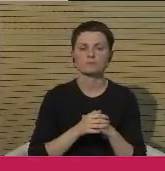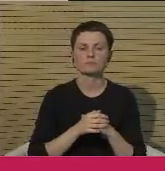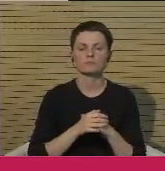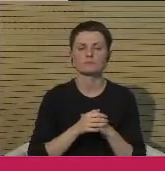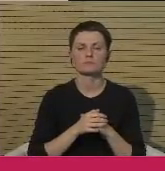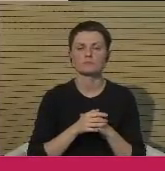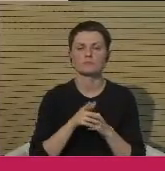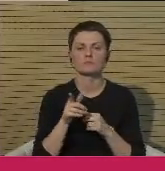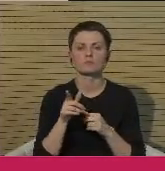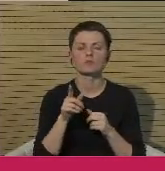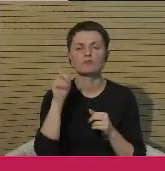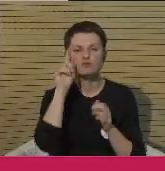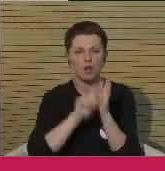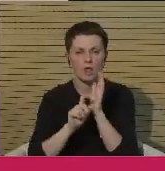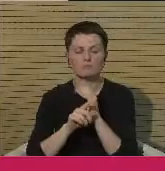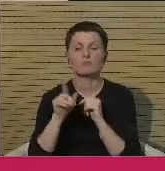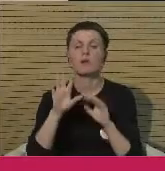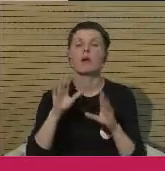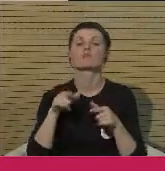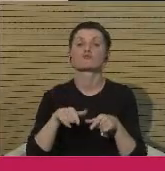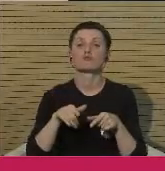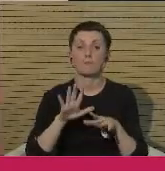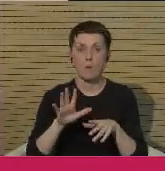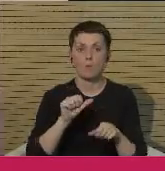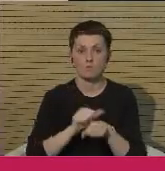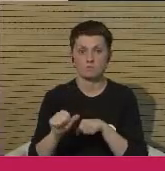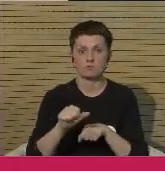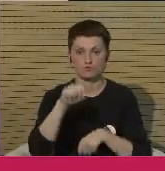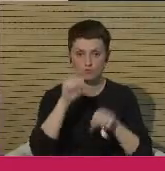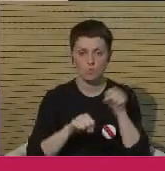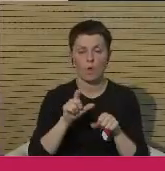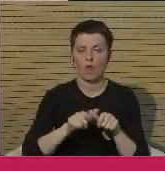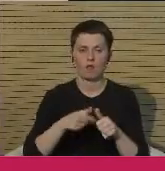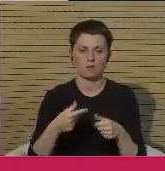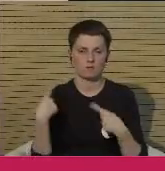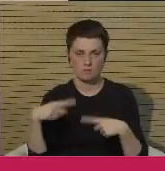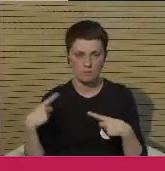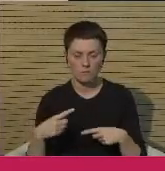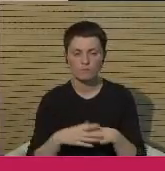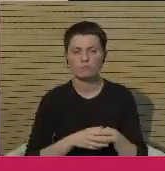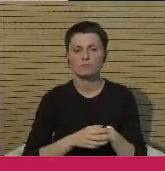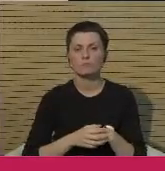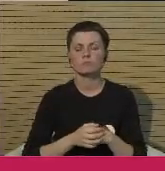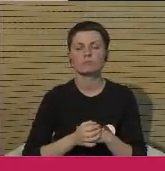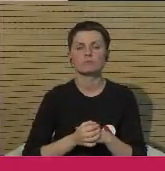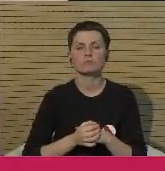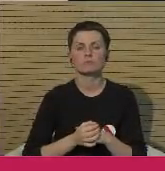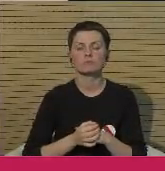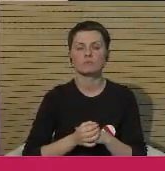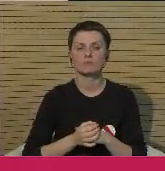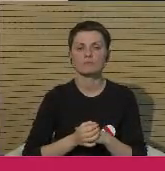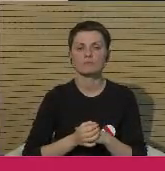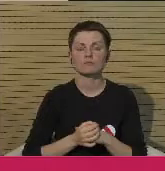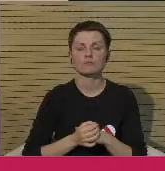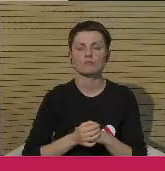detained in the street. Today, the process was to take place,